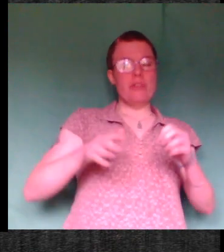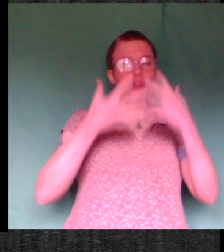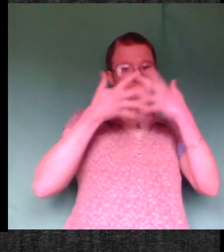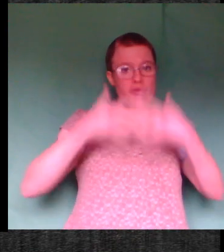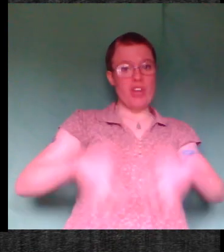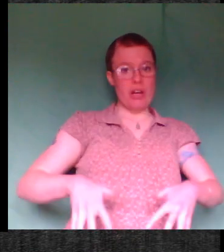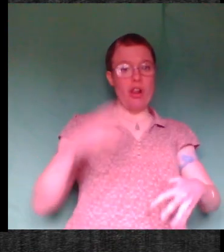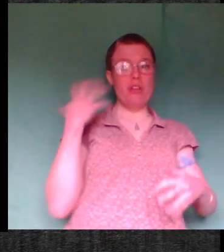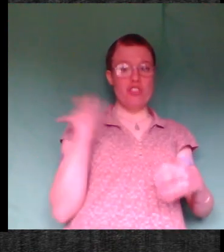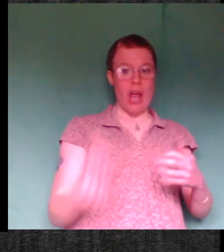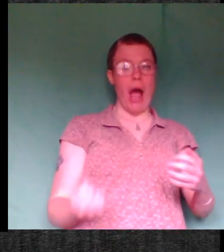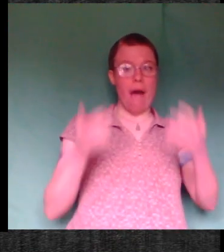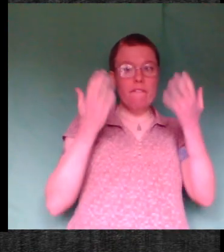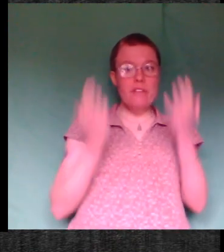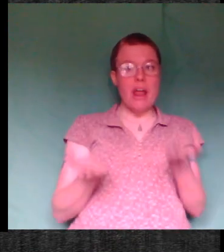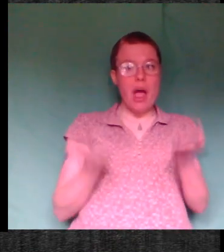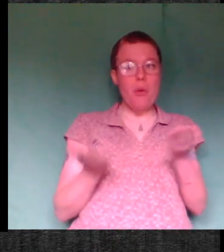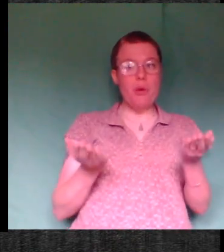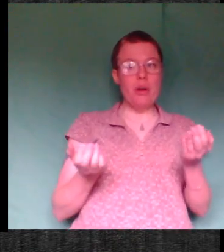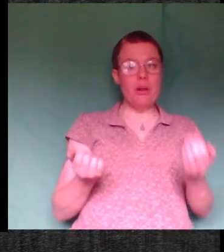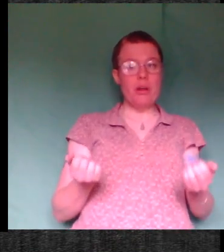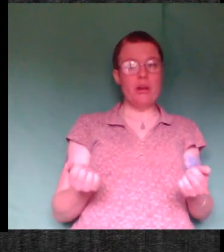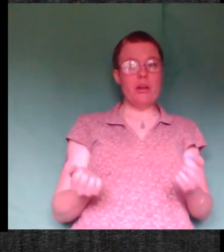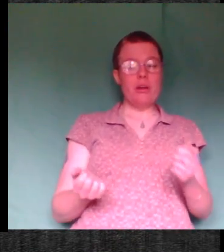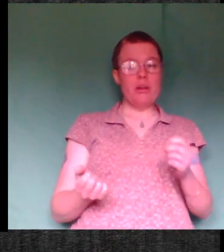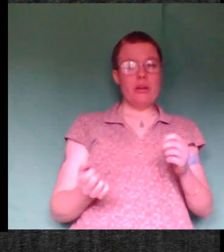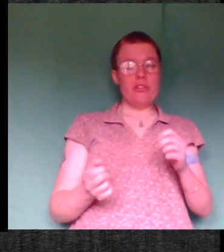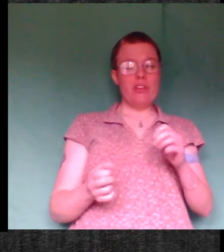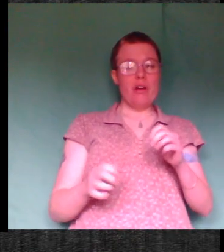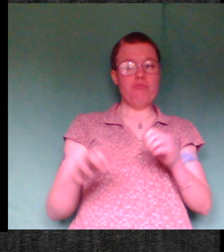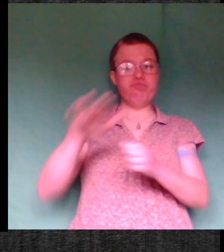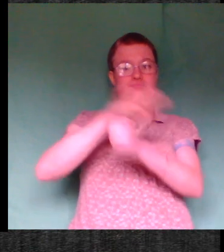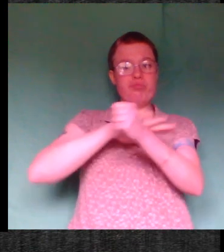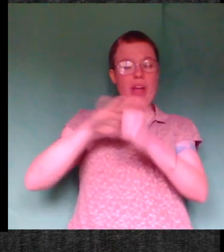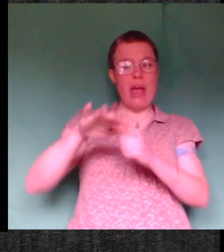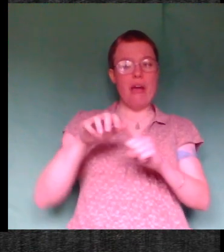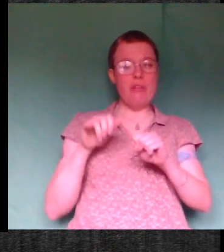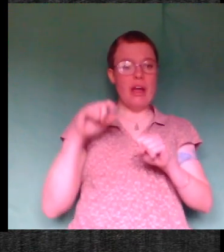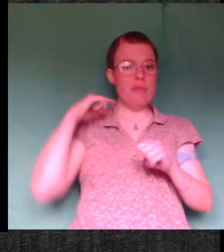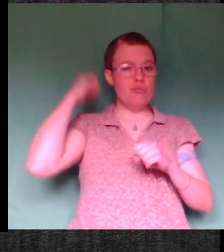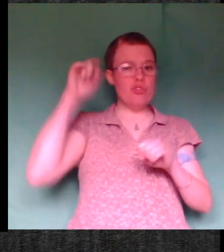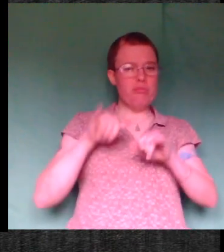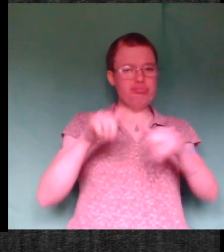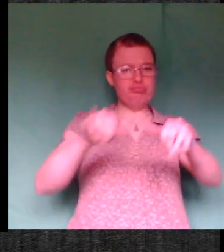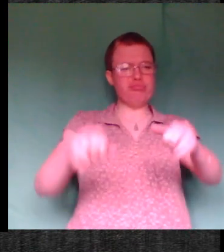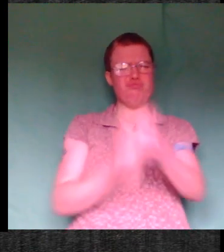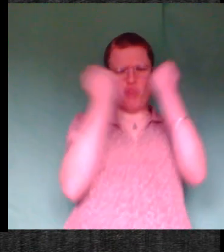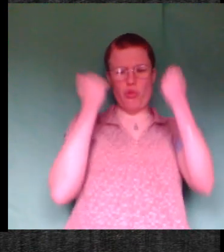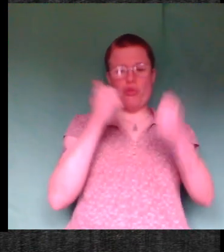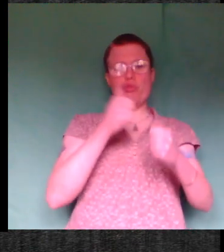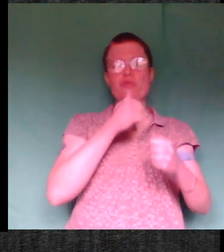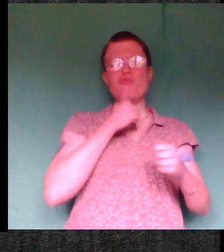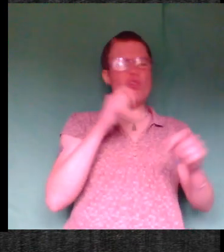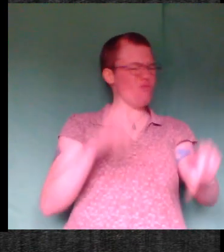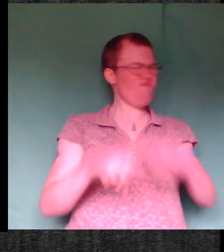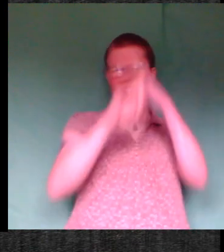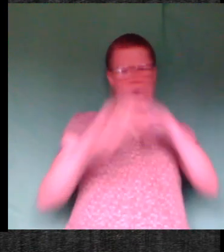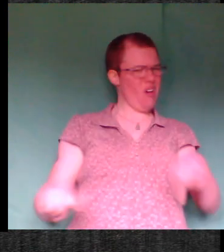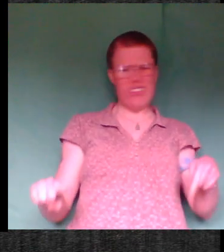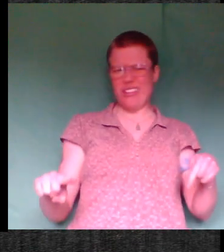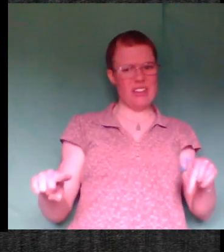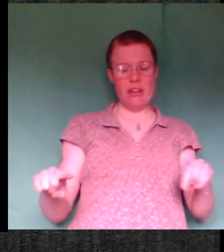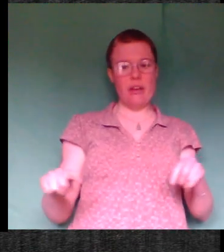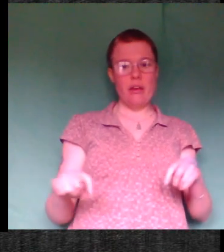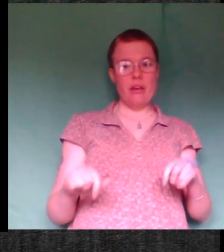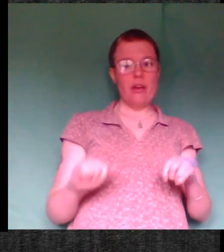afraid. Yes, it's all made from currently existing technology. You won't be able to use it in an area with strong harmonic resonance,